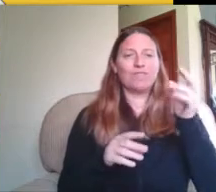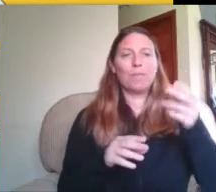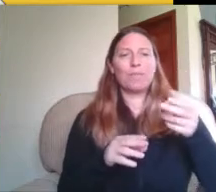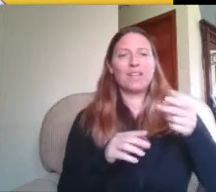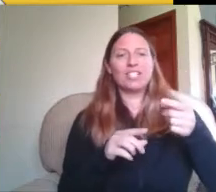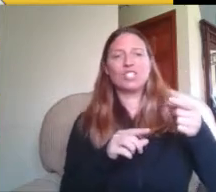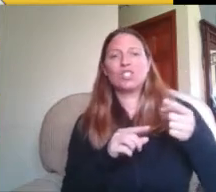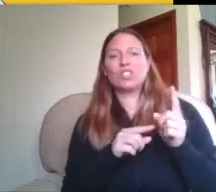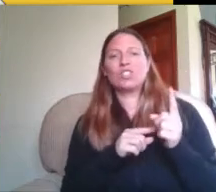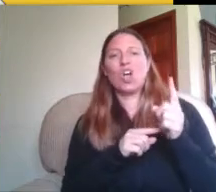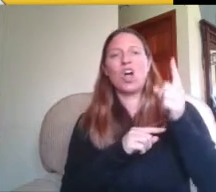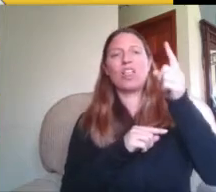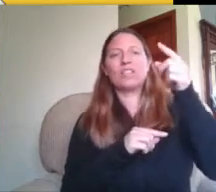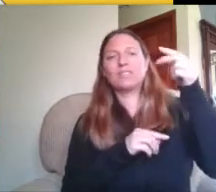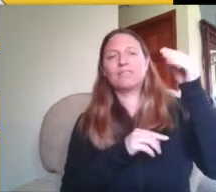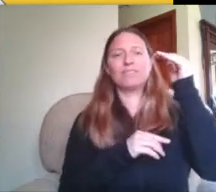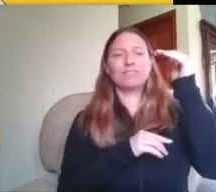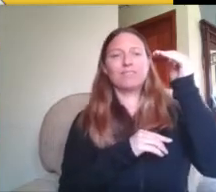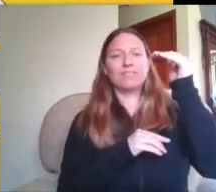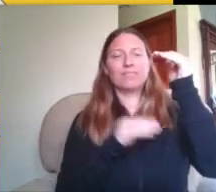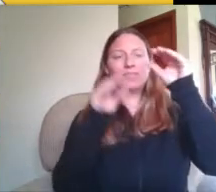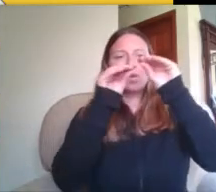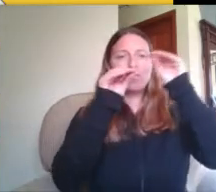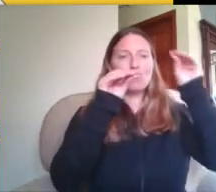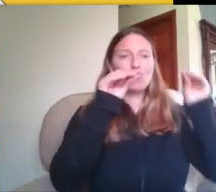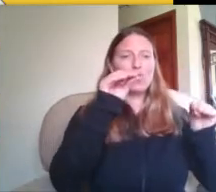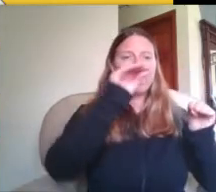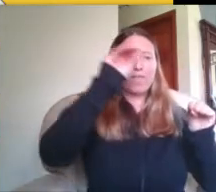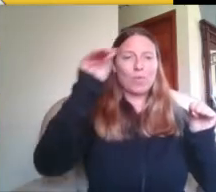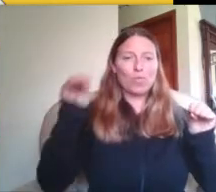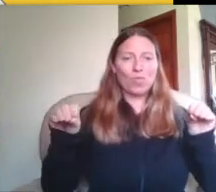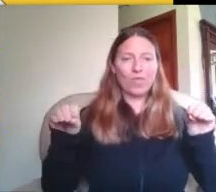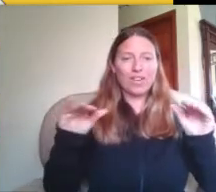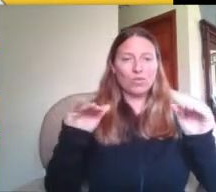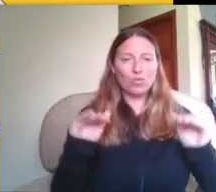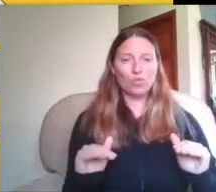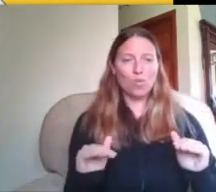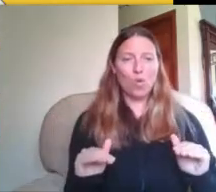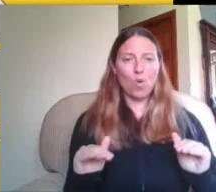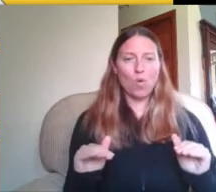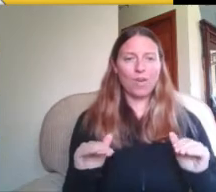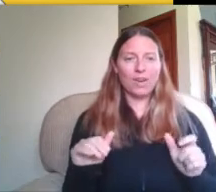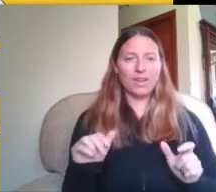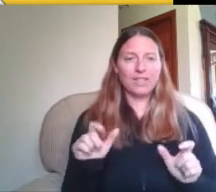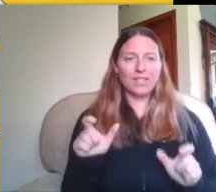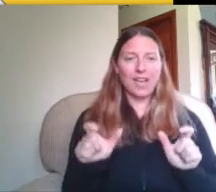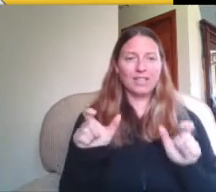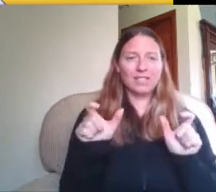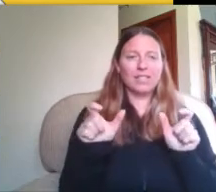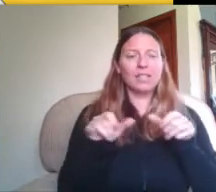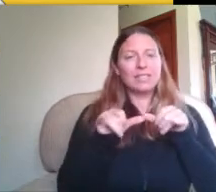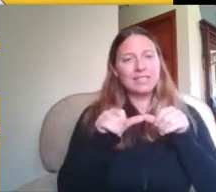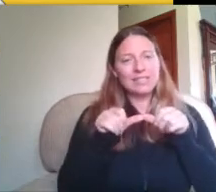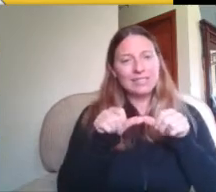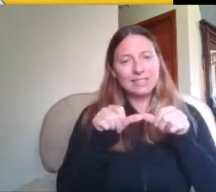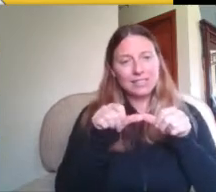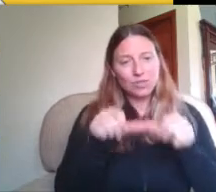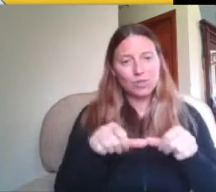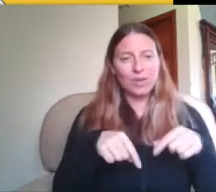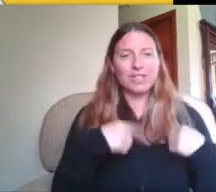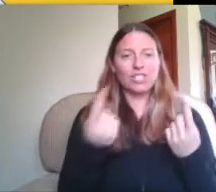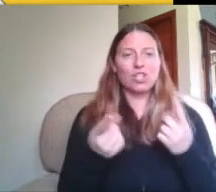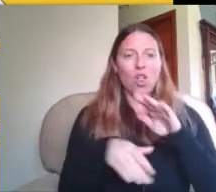stacks into the smaller stacks, and you continue to do this until all